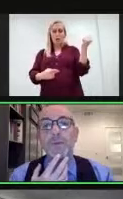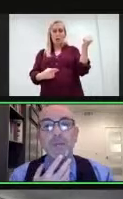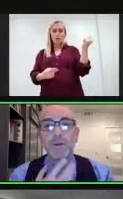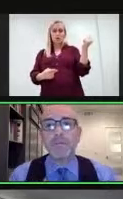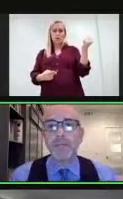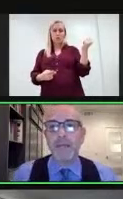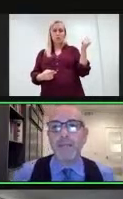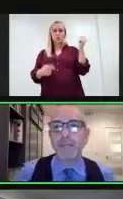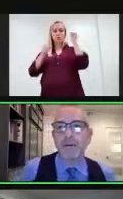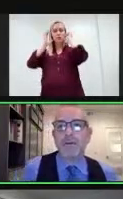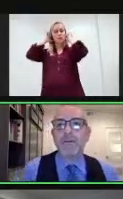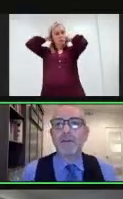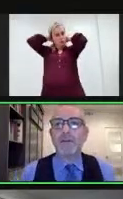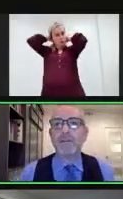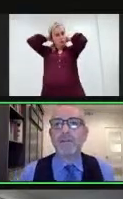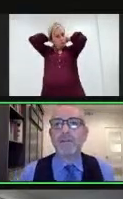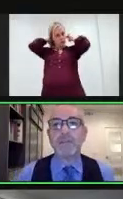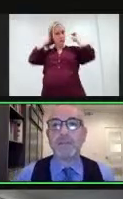We learned that